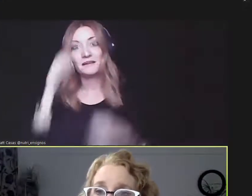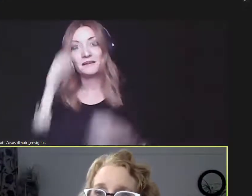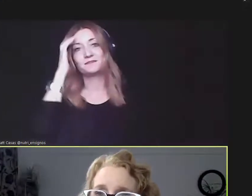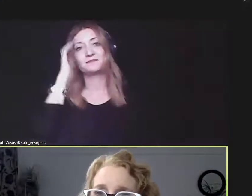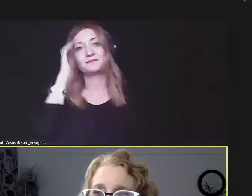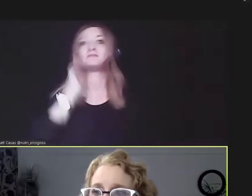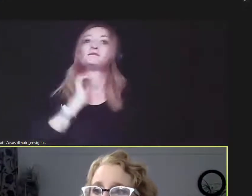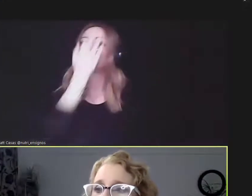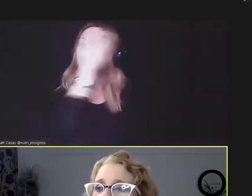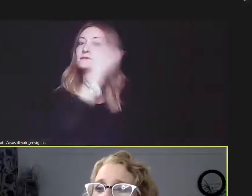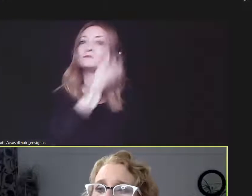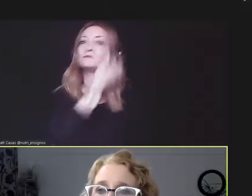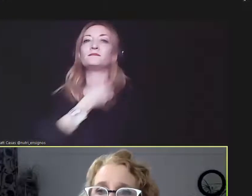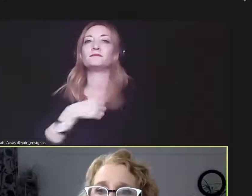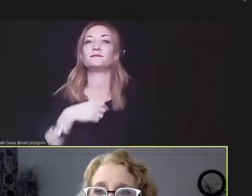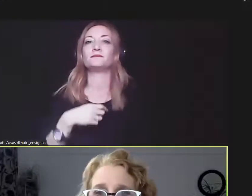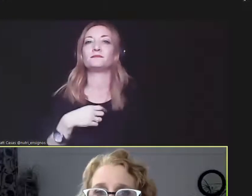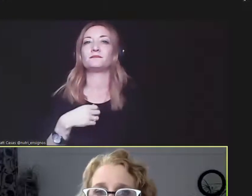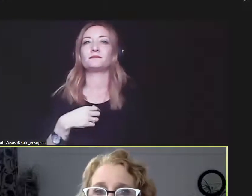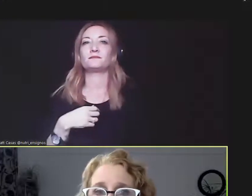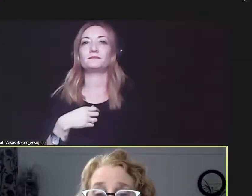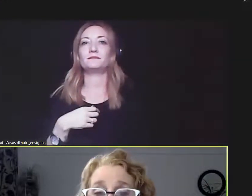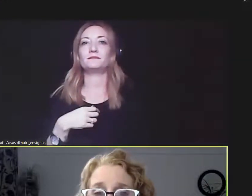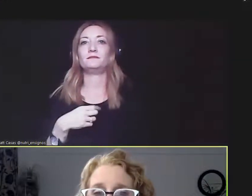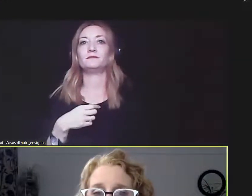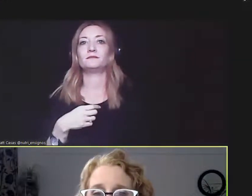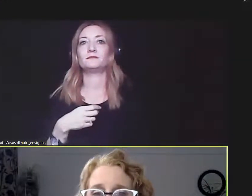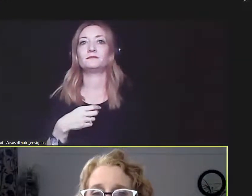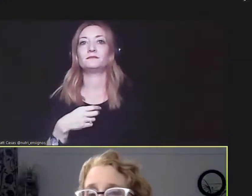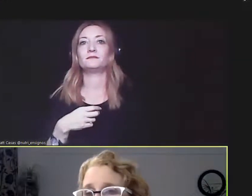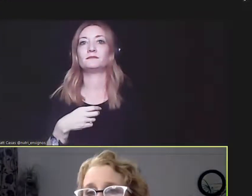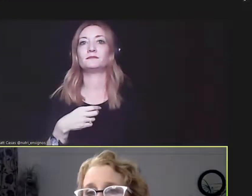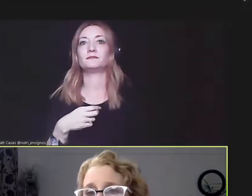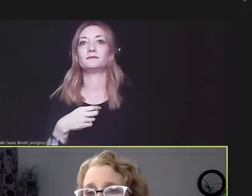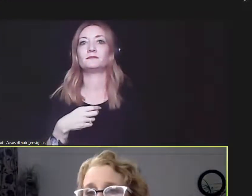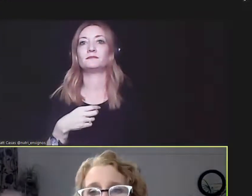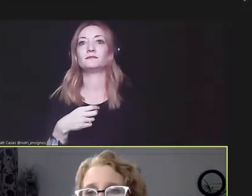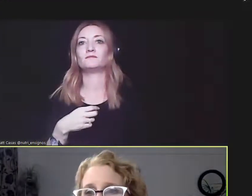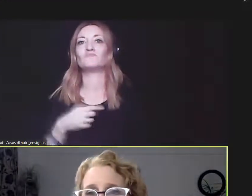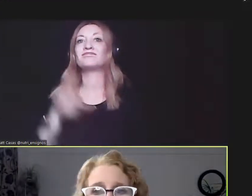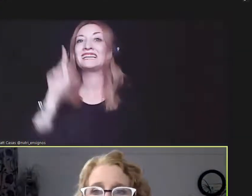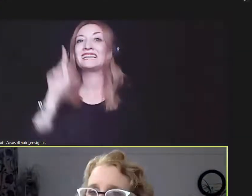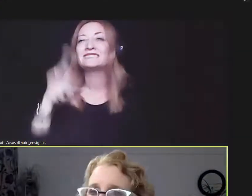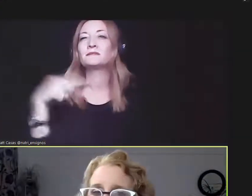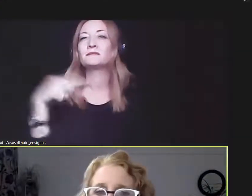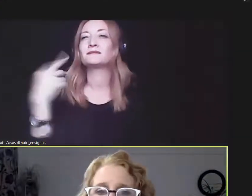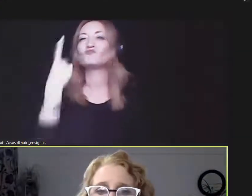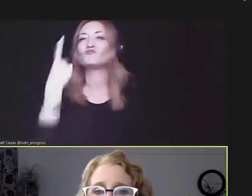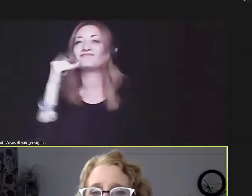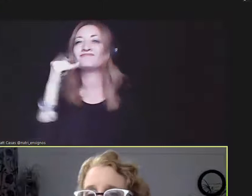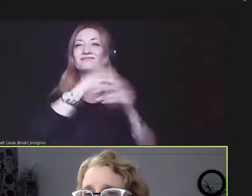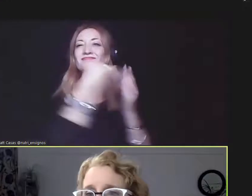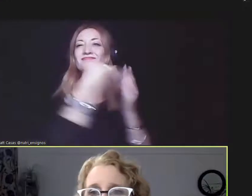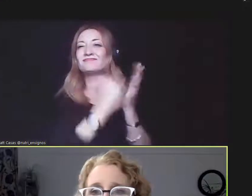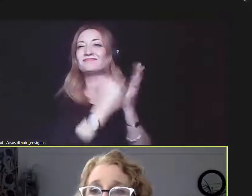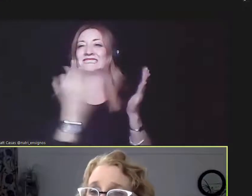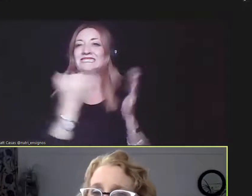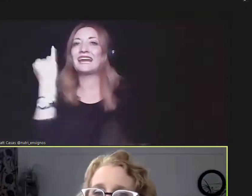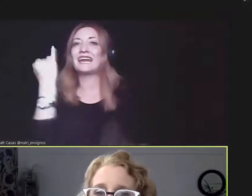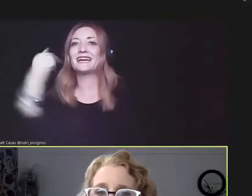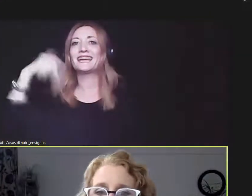the culture for the good bacteria to grow on. And then, of course, it's non-GMO, it's